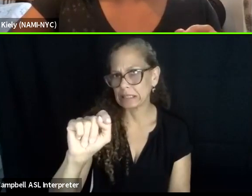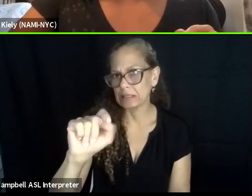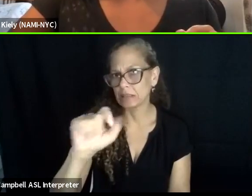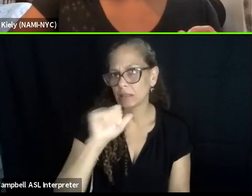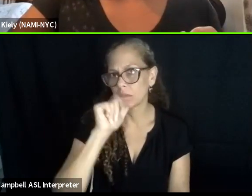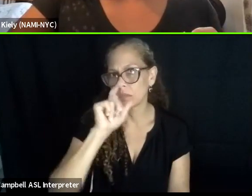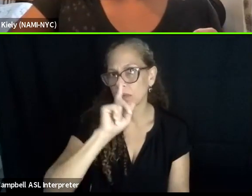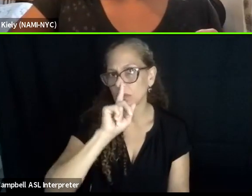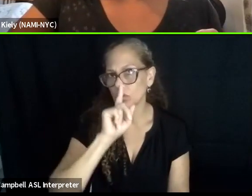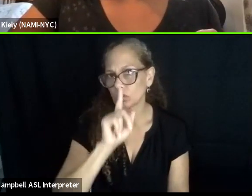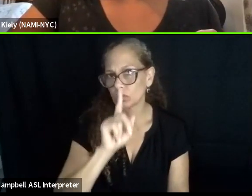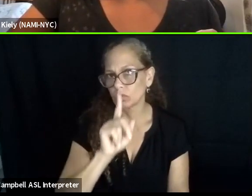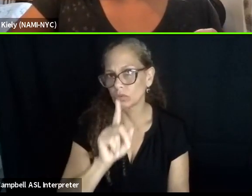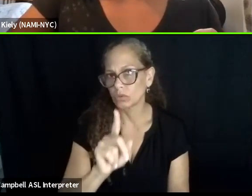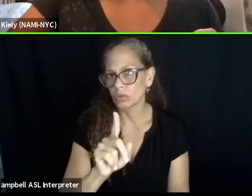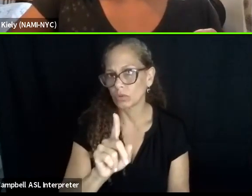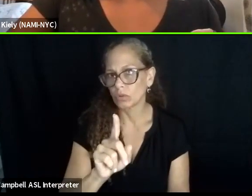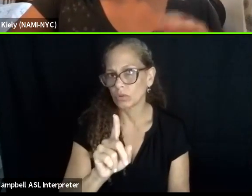that's